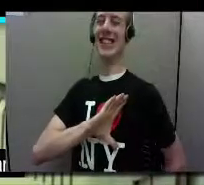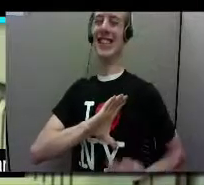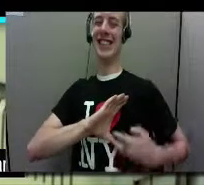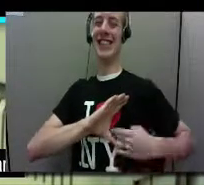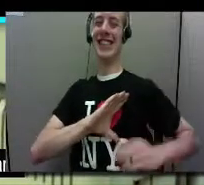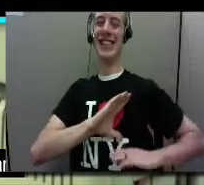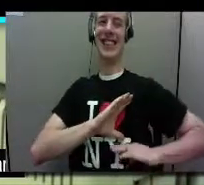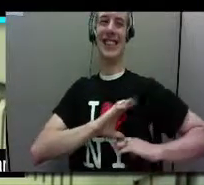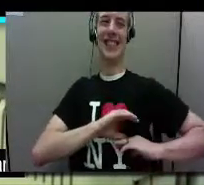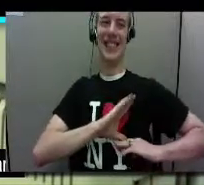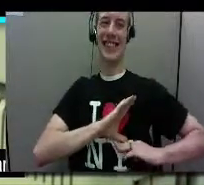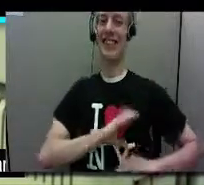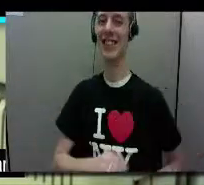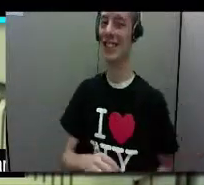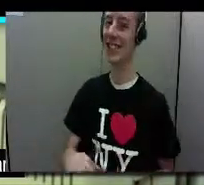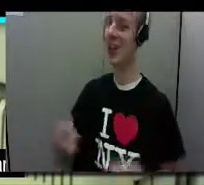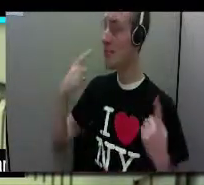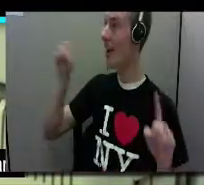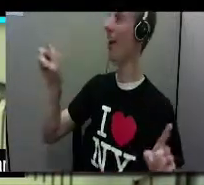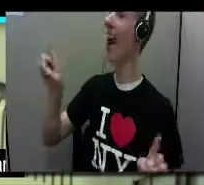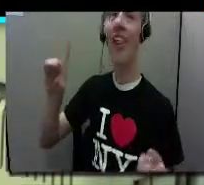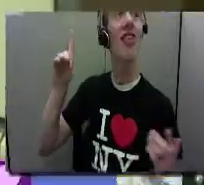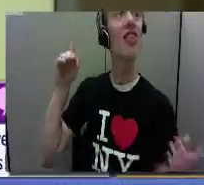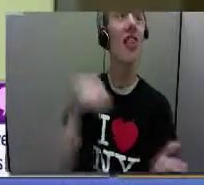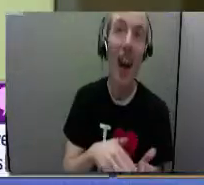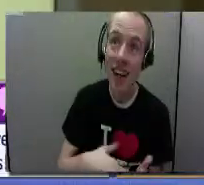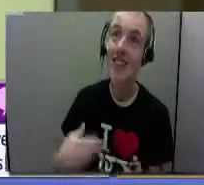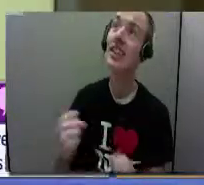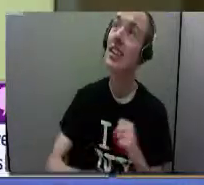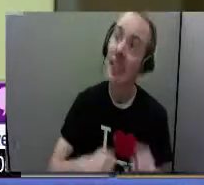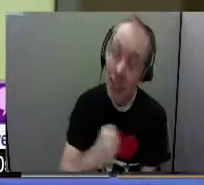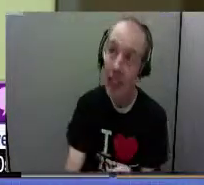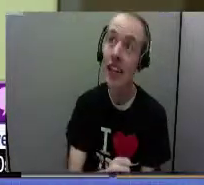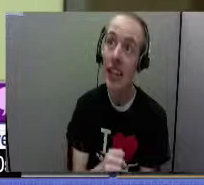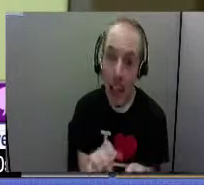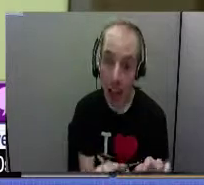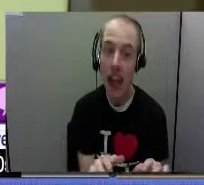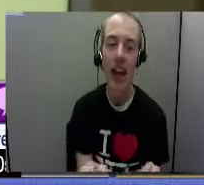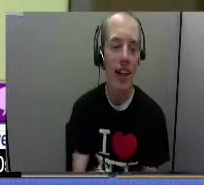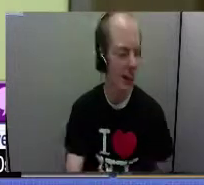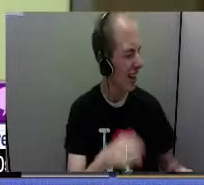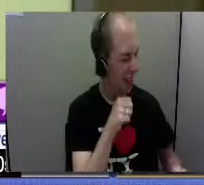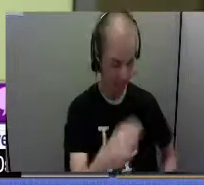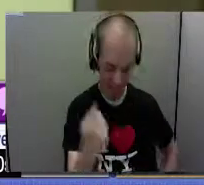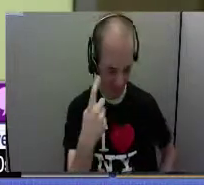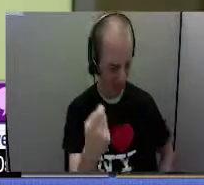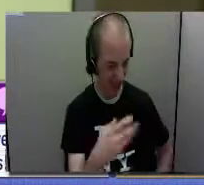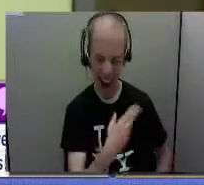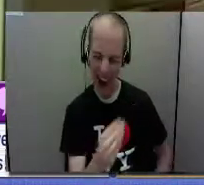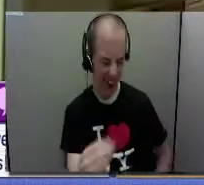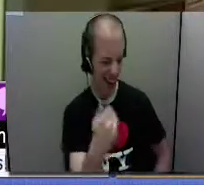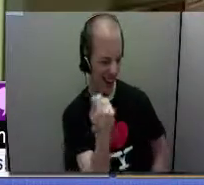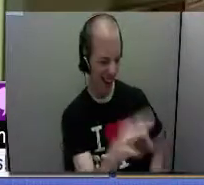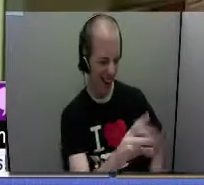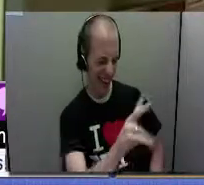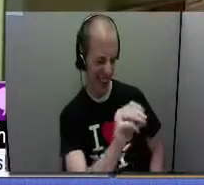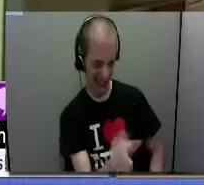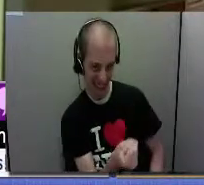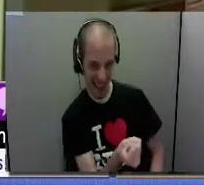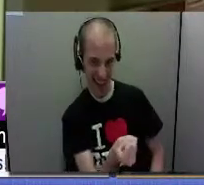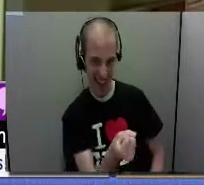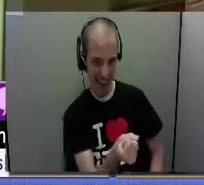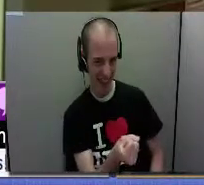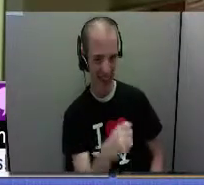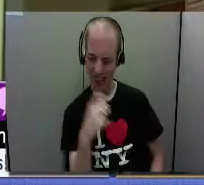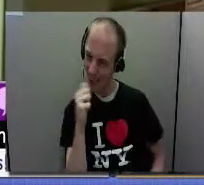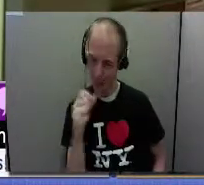Finally! Took 1,000 years. I don't get it. And I also don't get the 1970s. Person that was